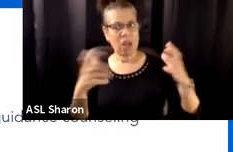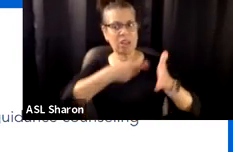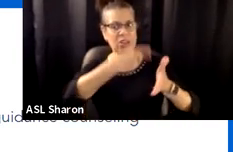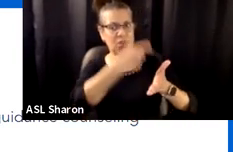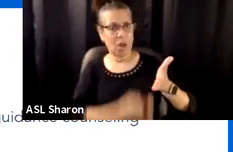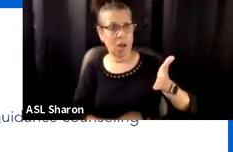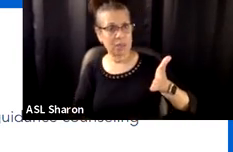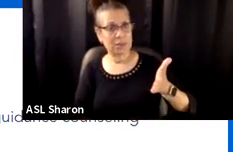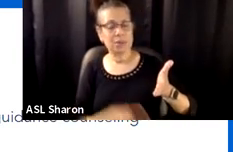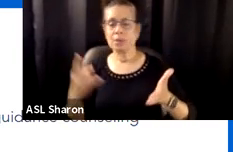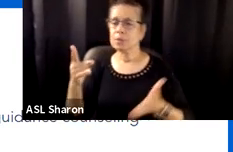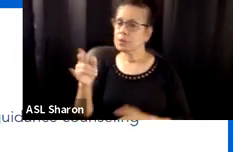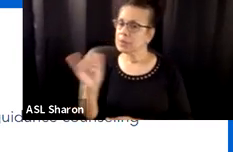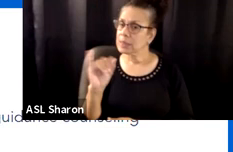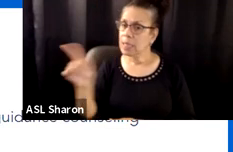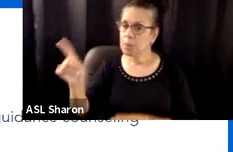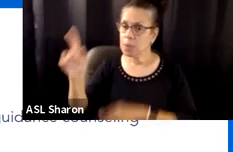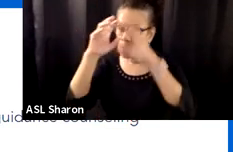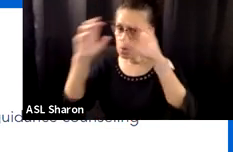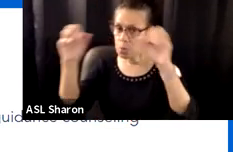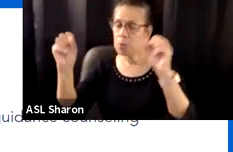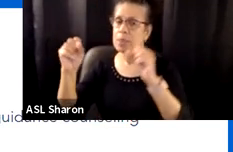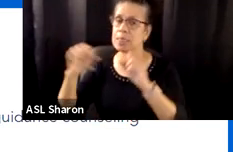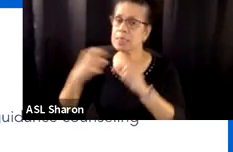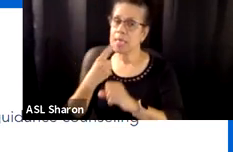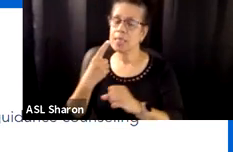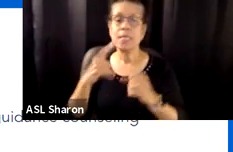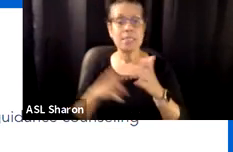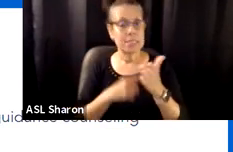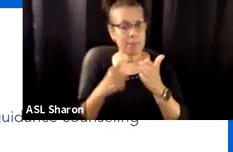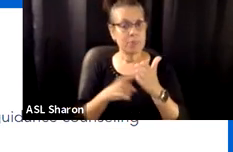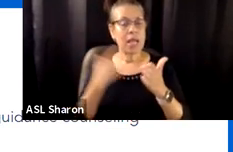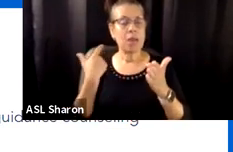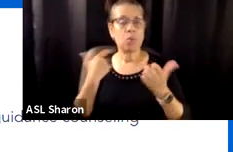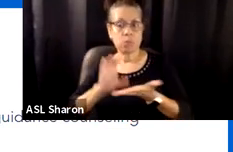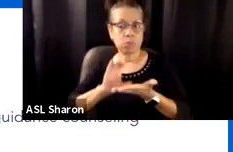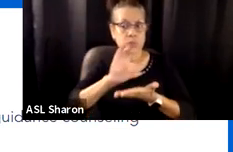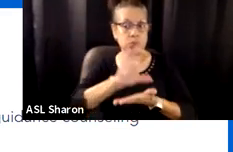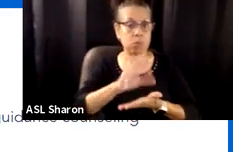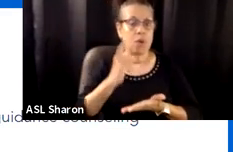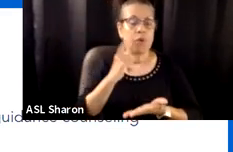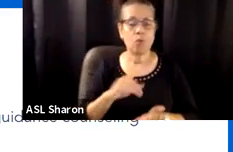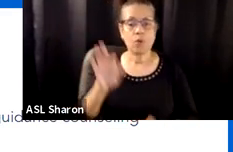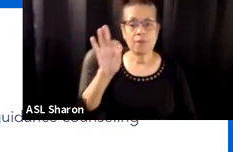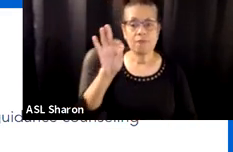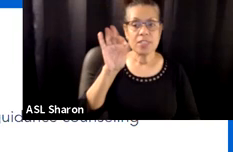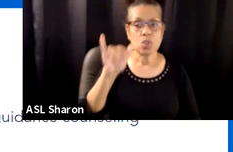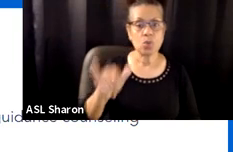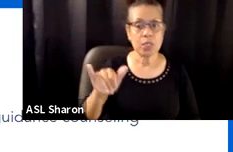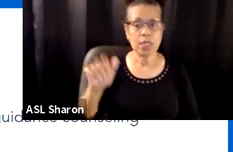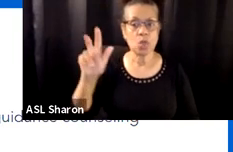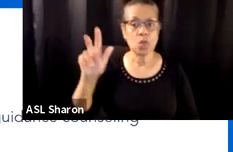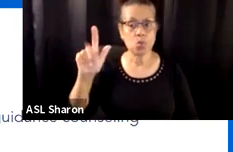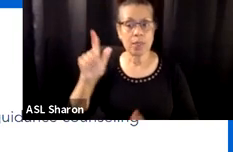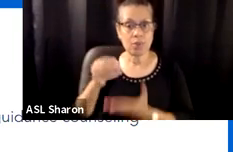as the superintendent mentioned at times we're doing that in anticipation of of our fy 23 investments but then in other